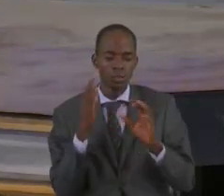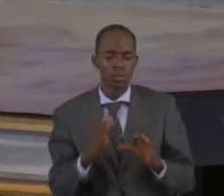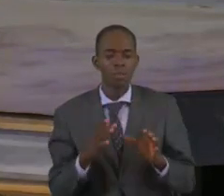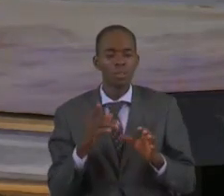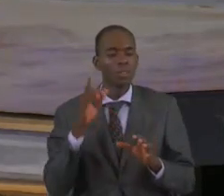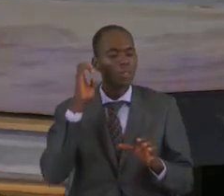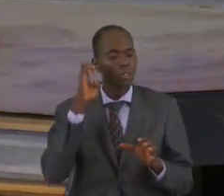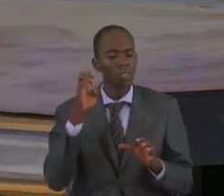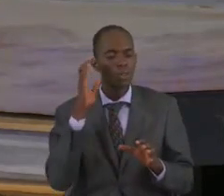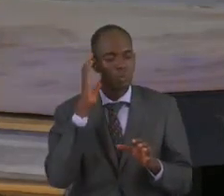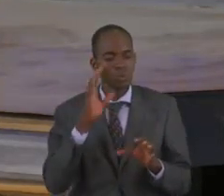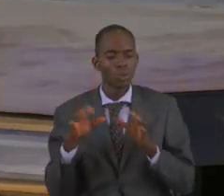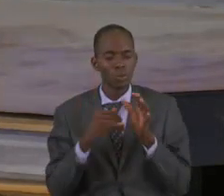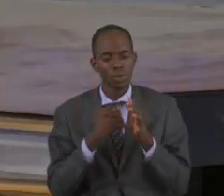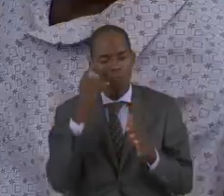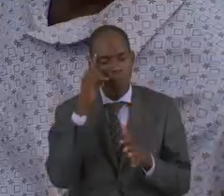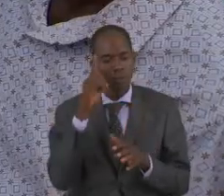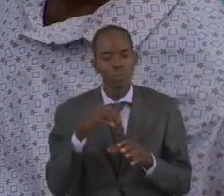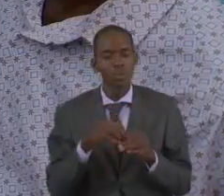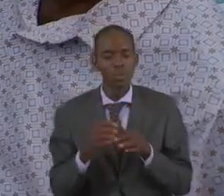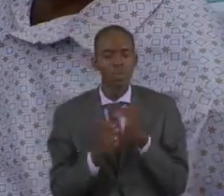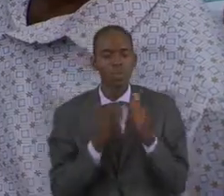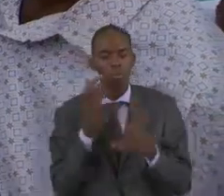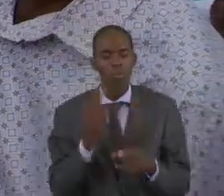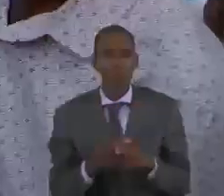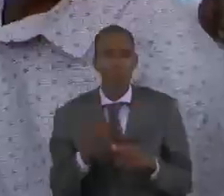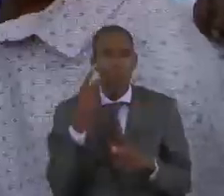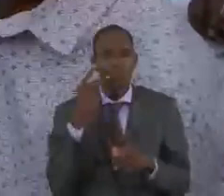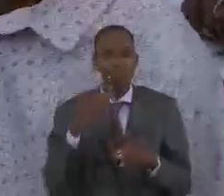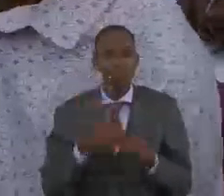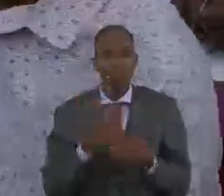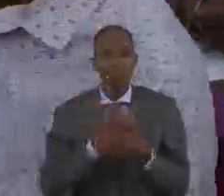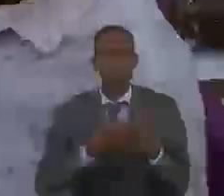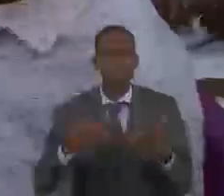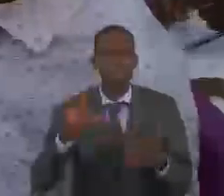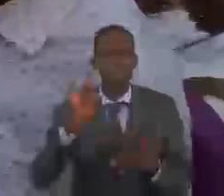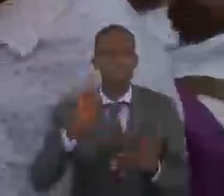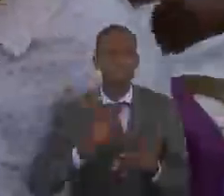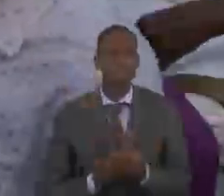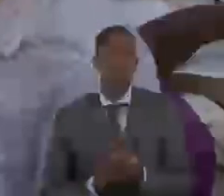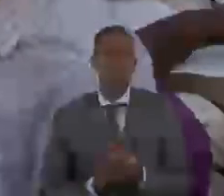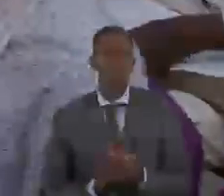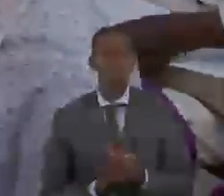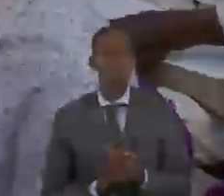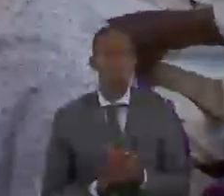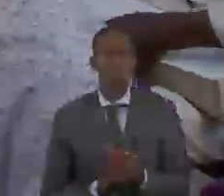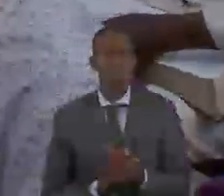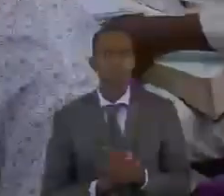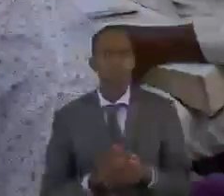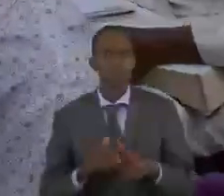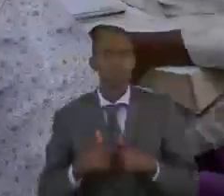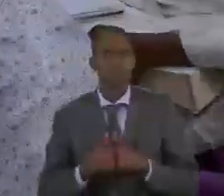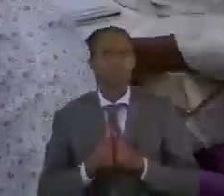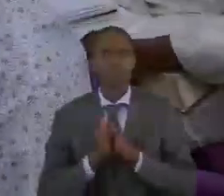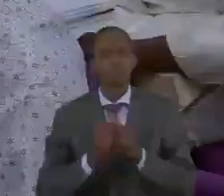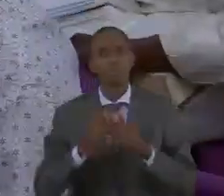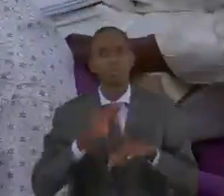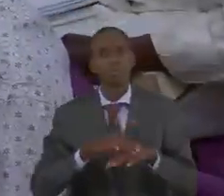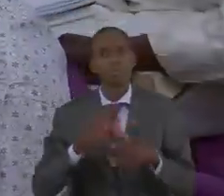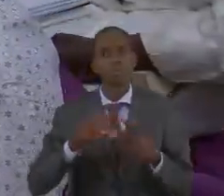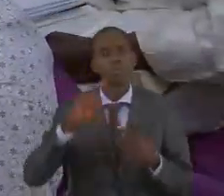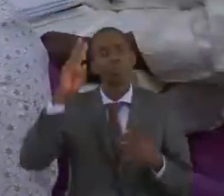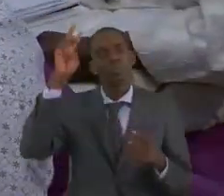him, he'll do it for you. Look at verse 8 there. It says in verse 8, unto me, who